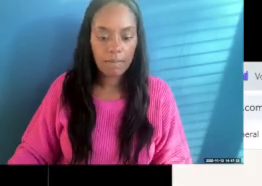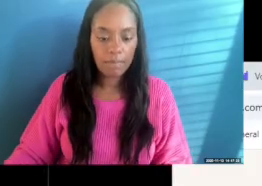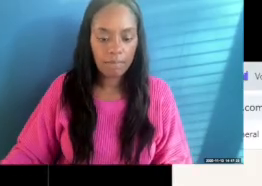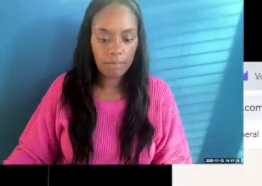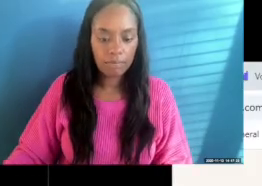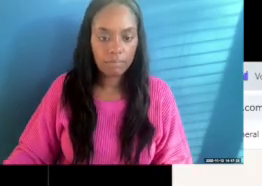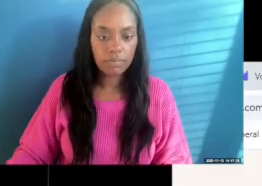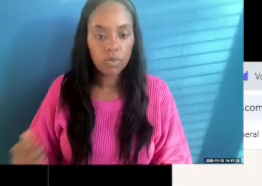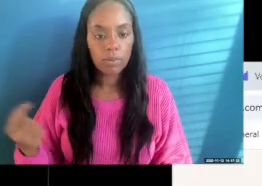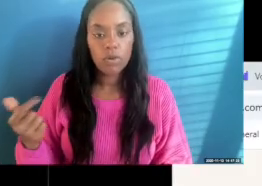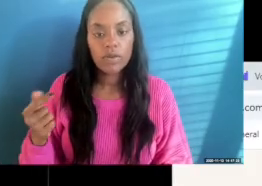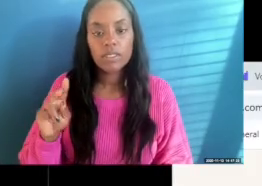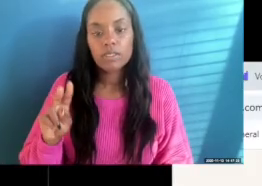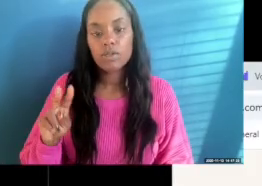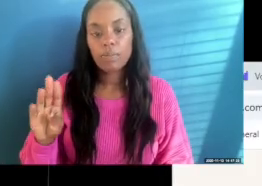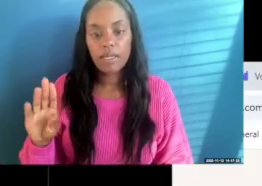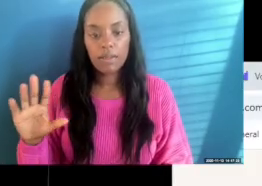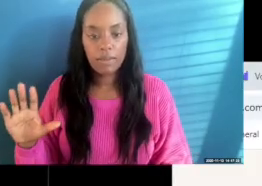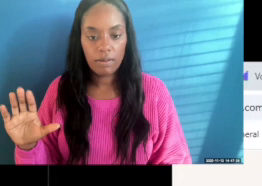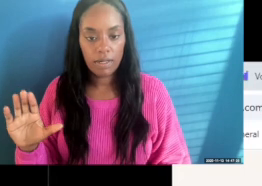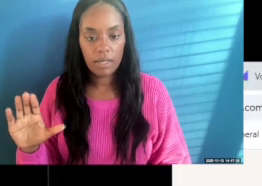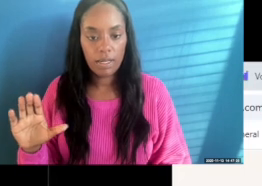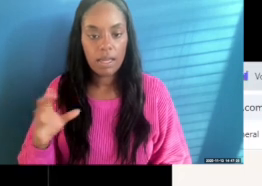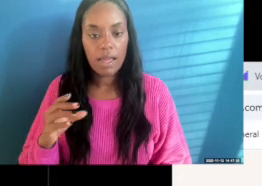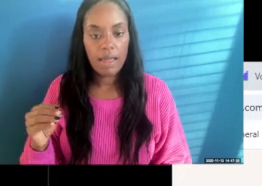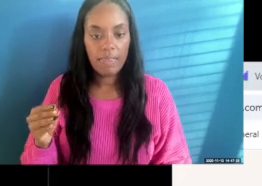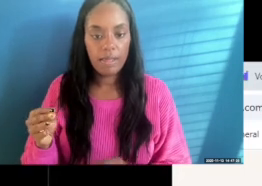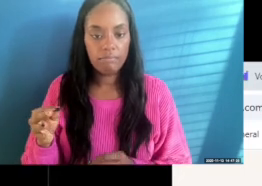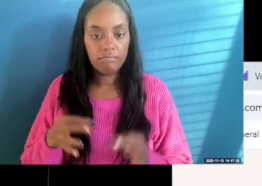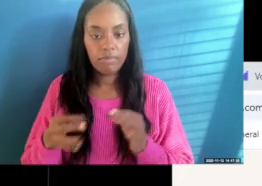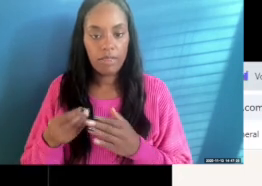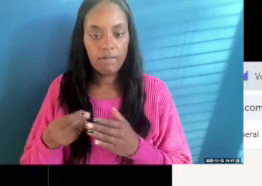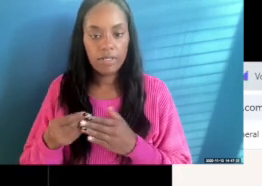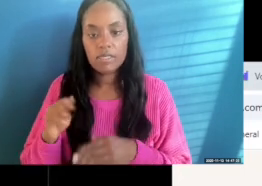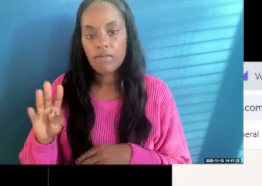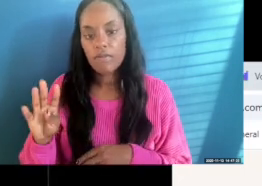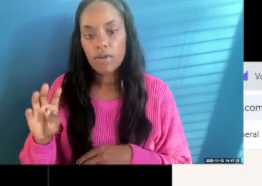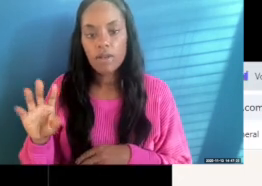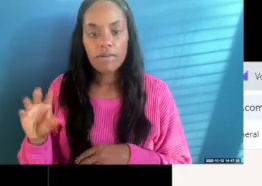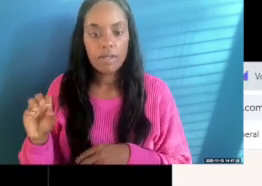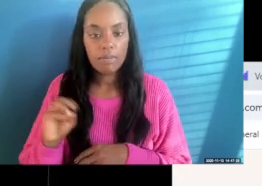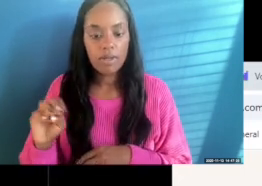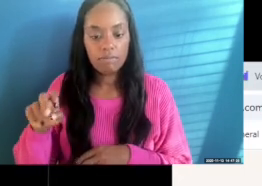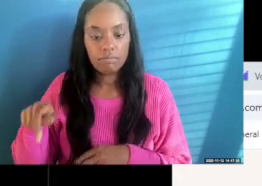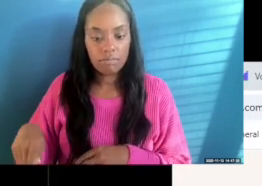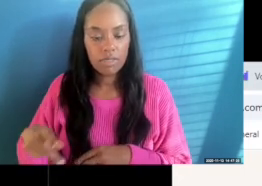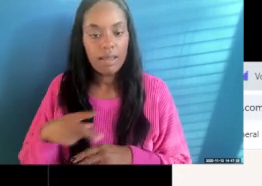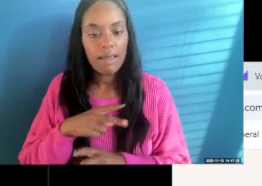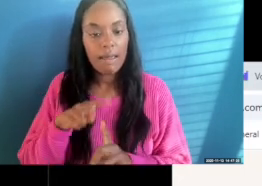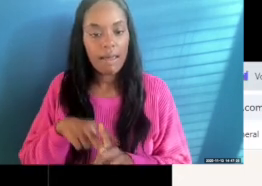8, perhaps it's time to think about structuring the incentive in tranches,